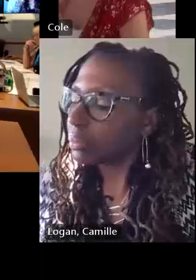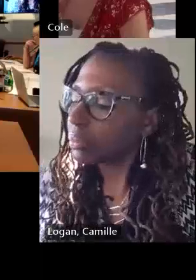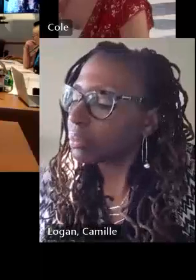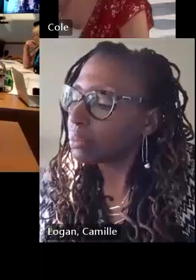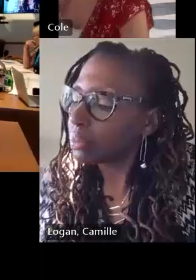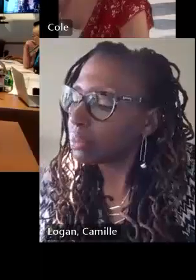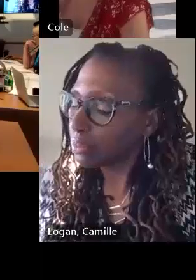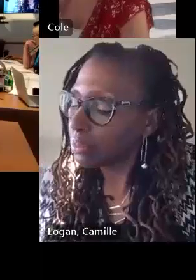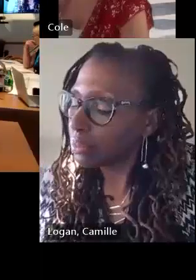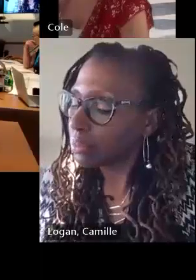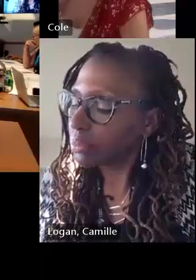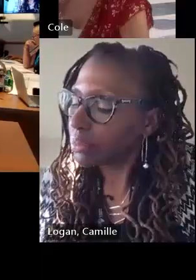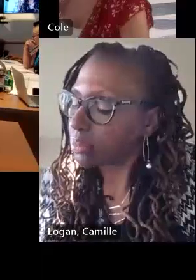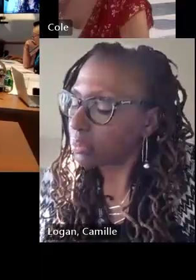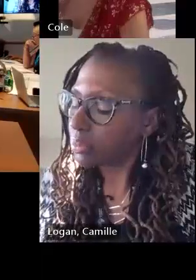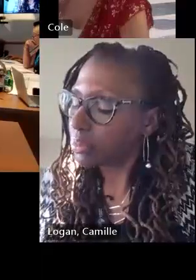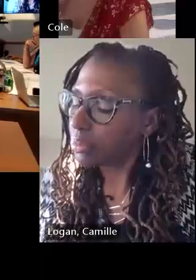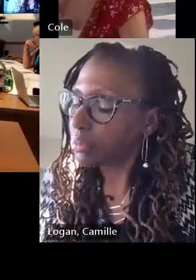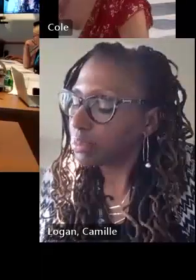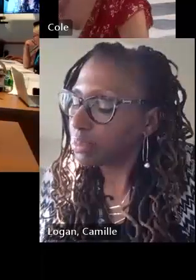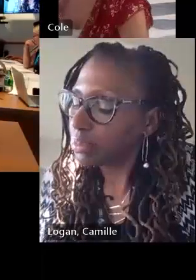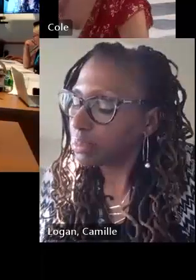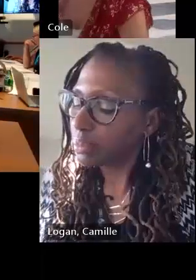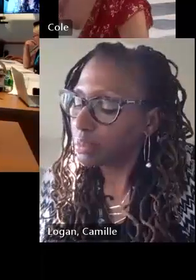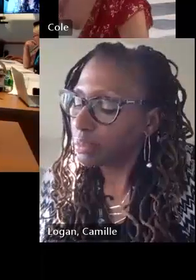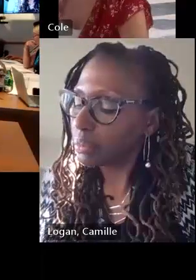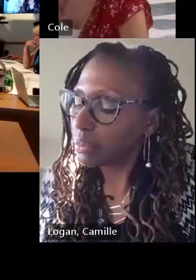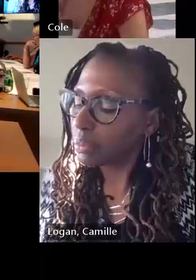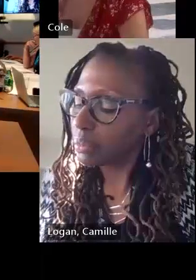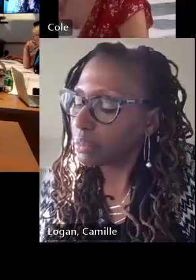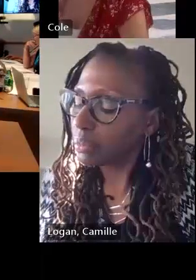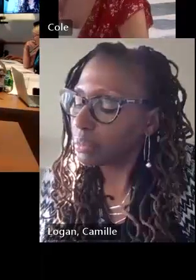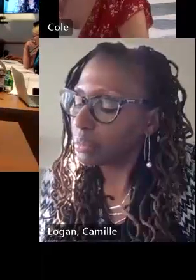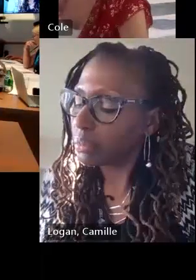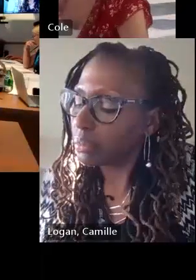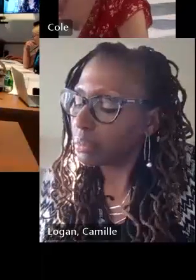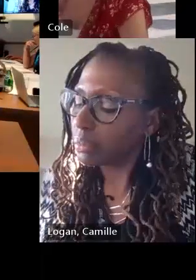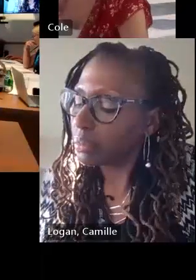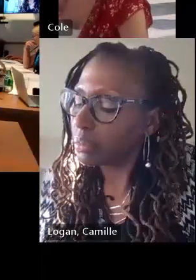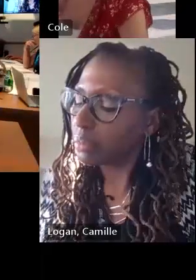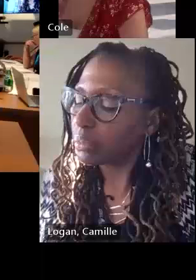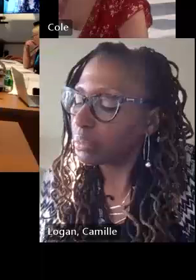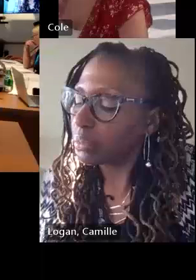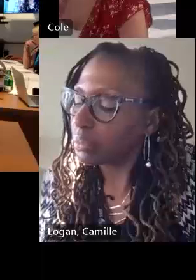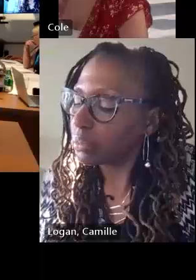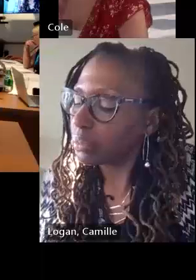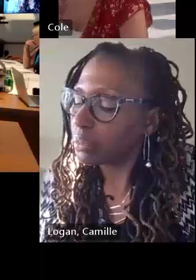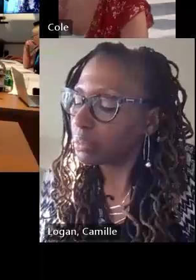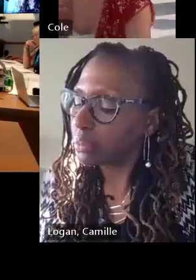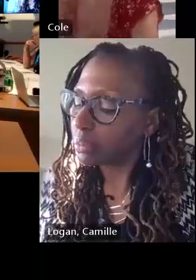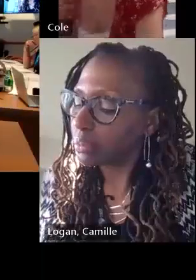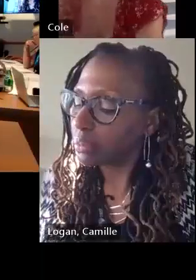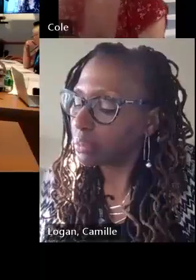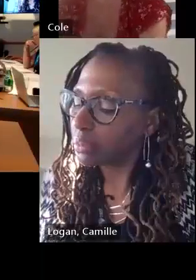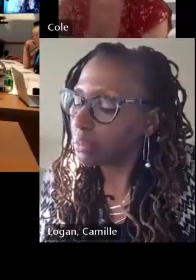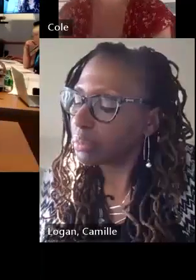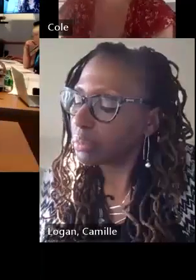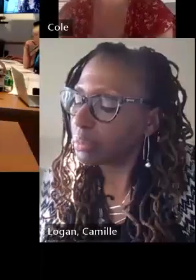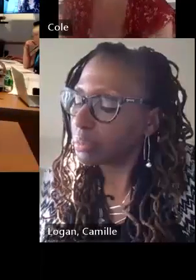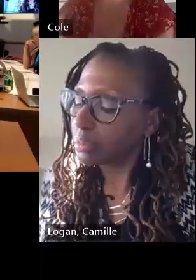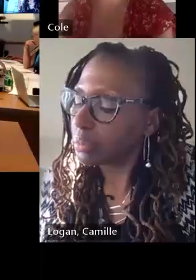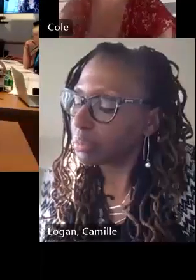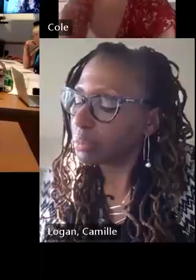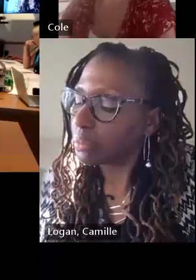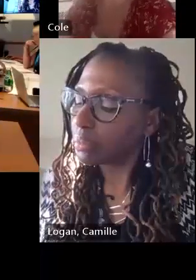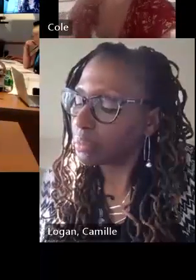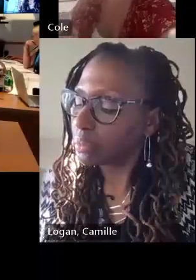racial background or other background that is not doing as well? Because one of the things that we as a board want to focus